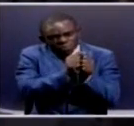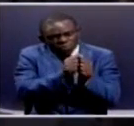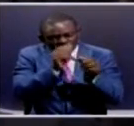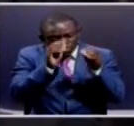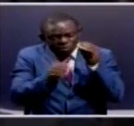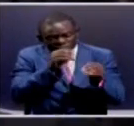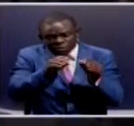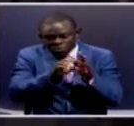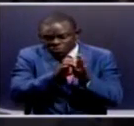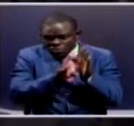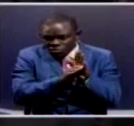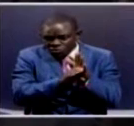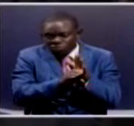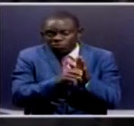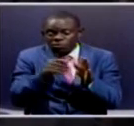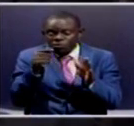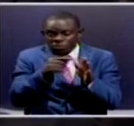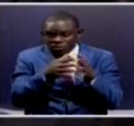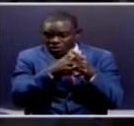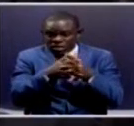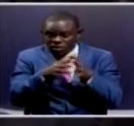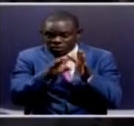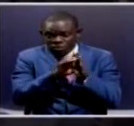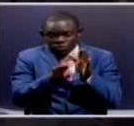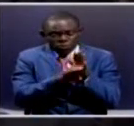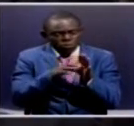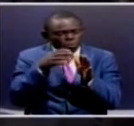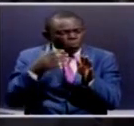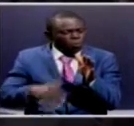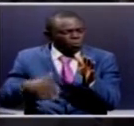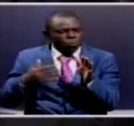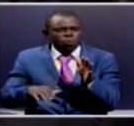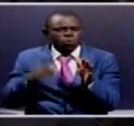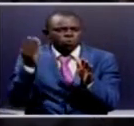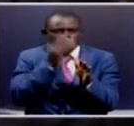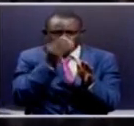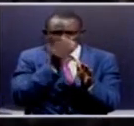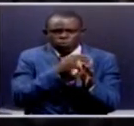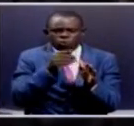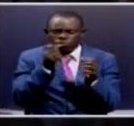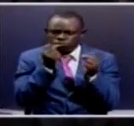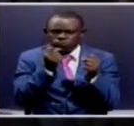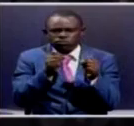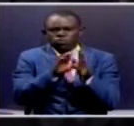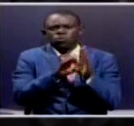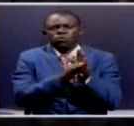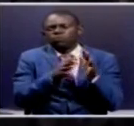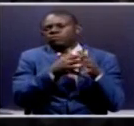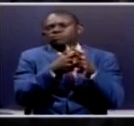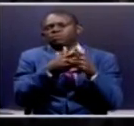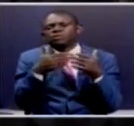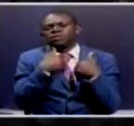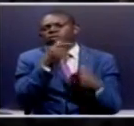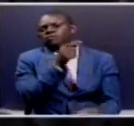pieces that we call a constitution that stands the test of time. So you have to look at the times. So we are dealing